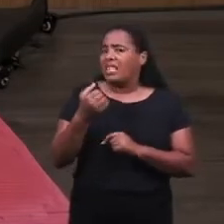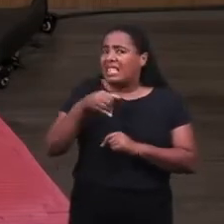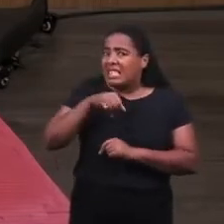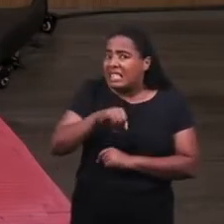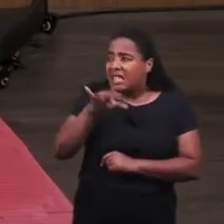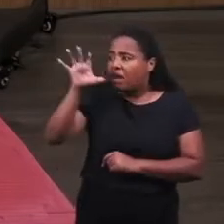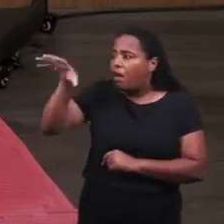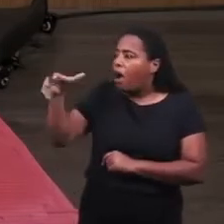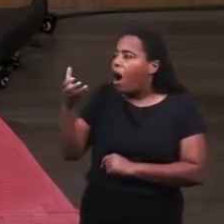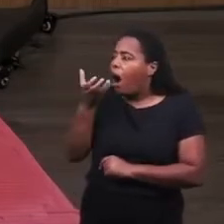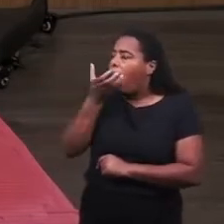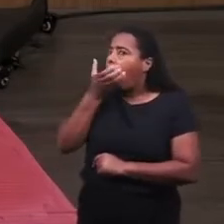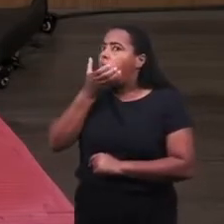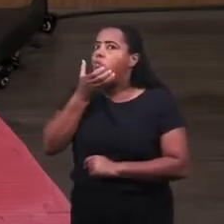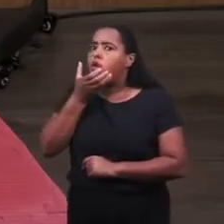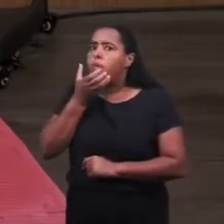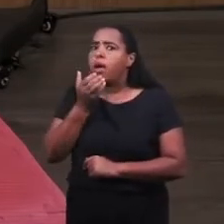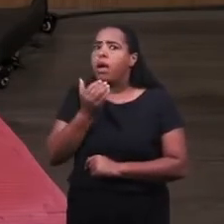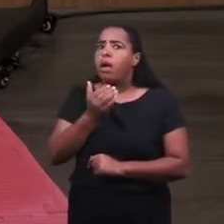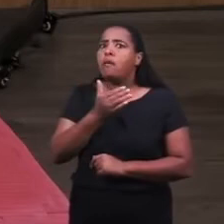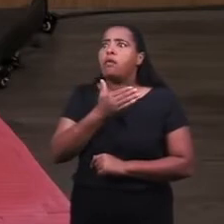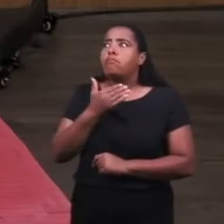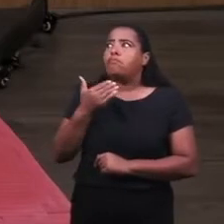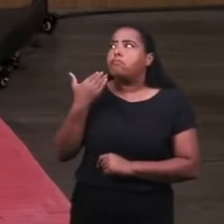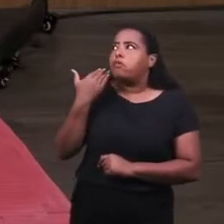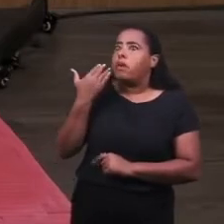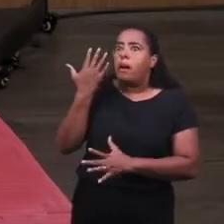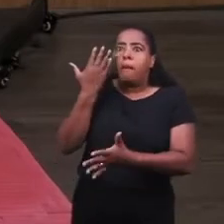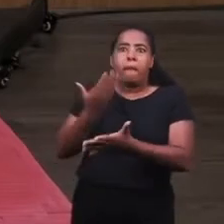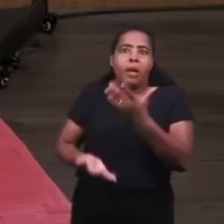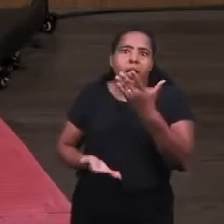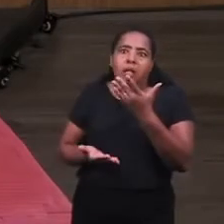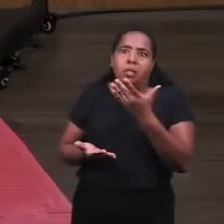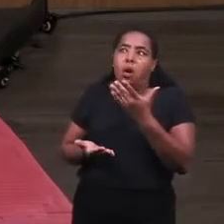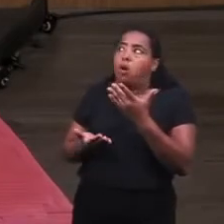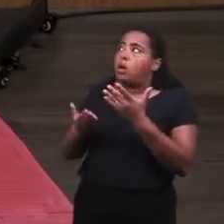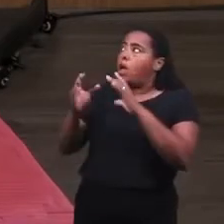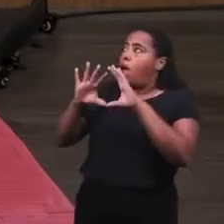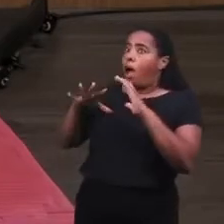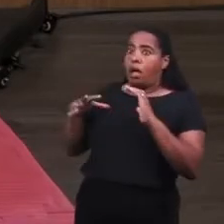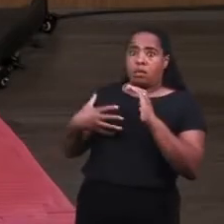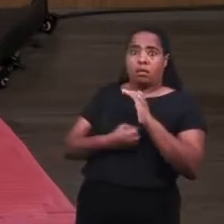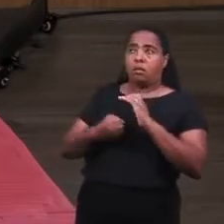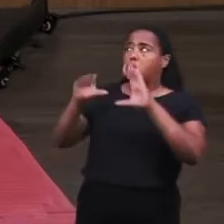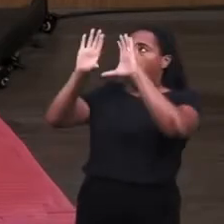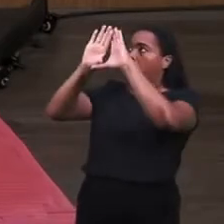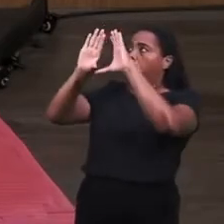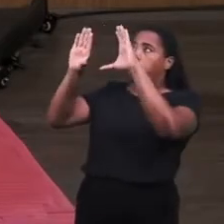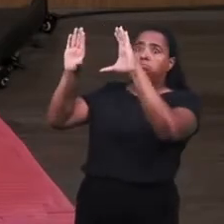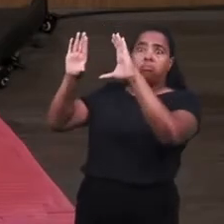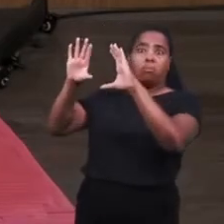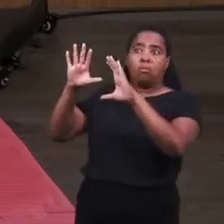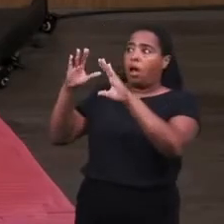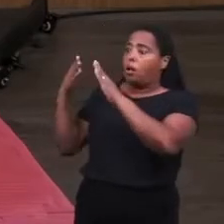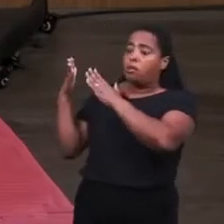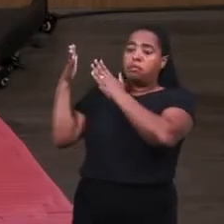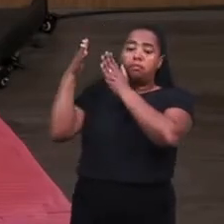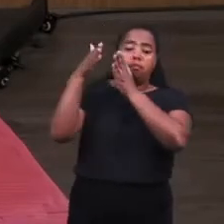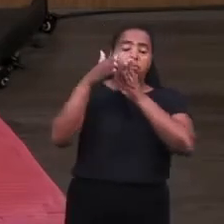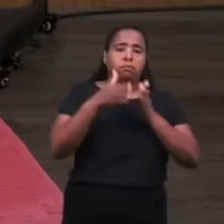would lose eternal life. They would die. But Adam and Eve Did they obey the Lord? Did they hear the voice of the Lord?